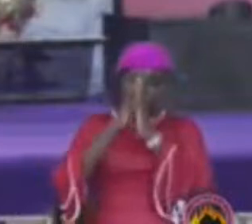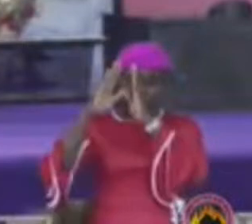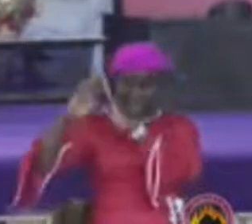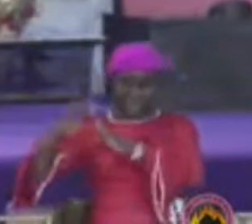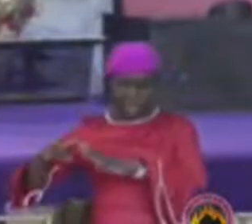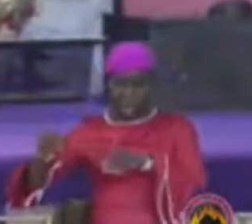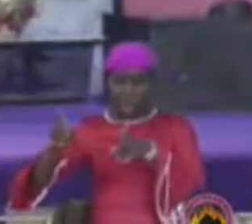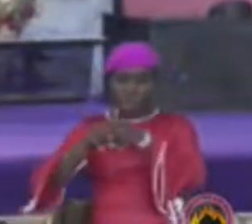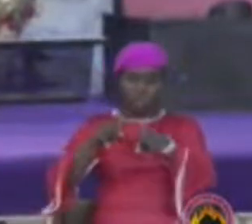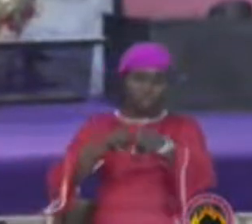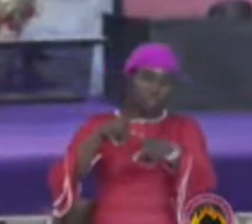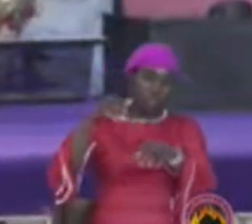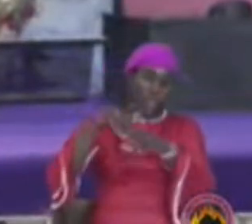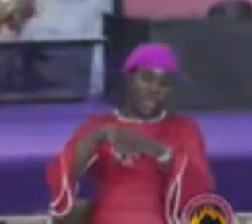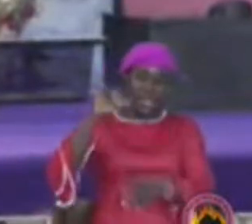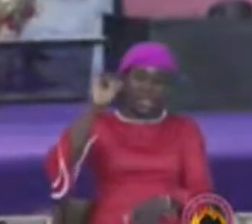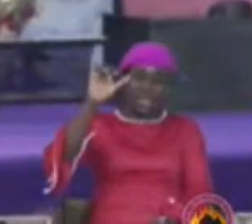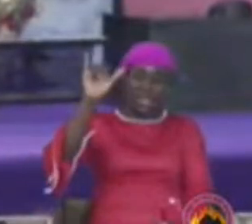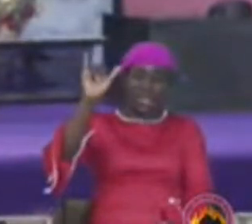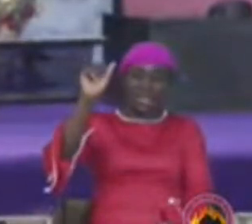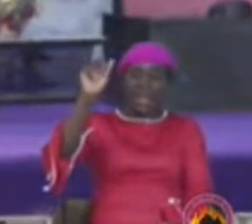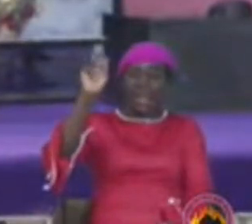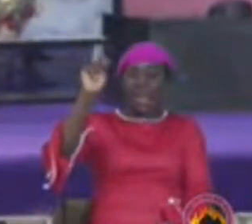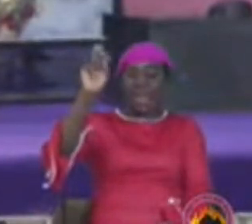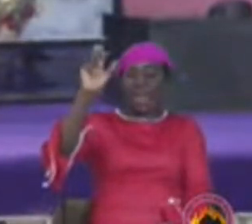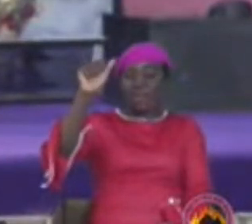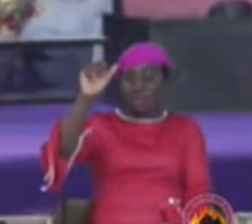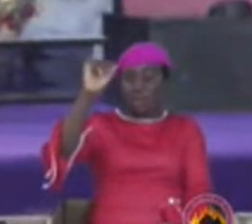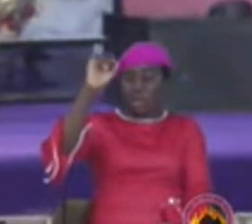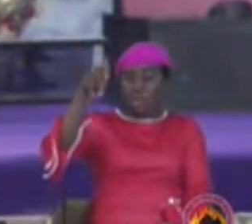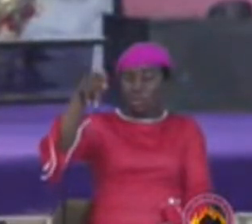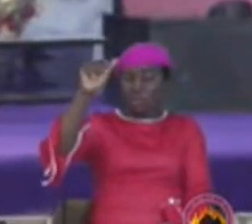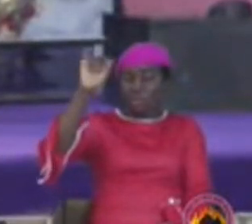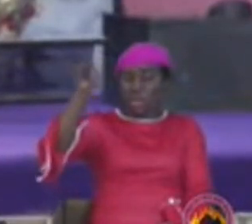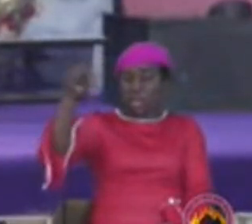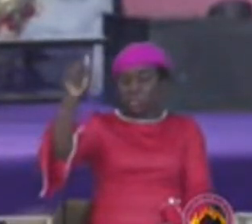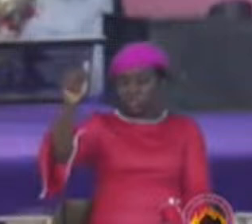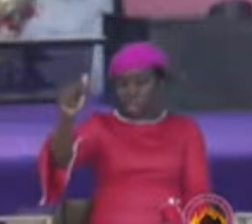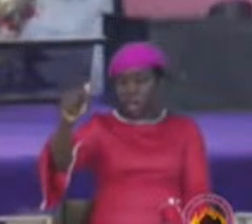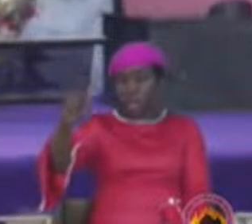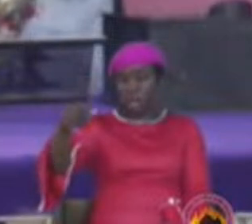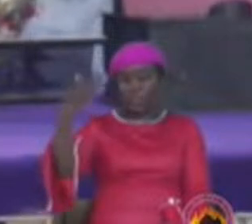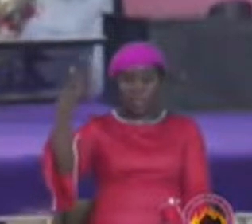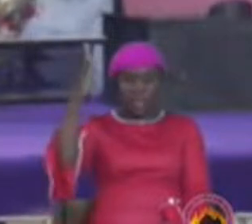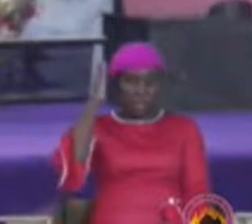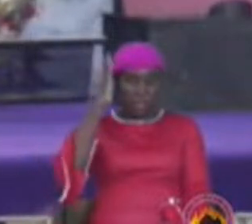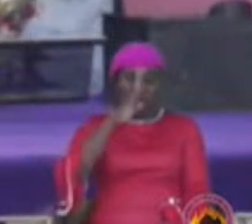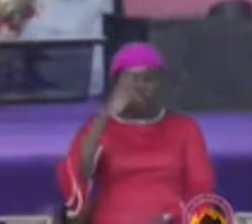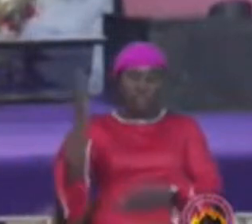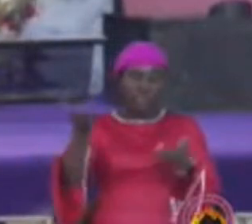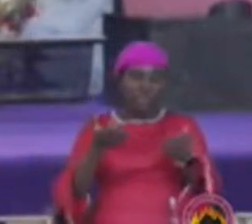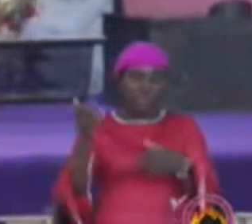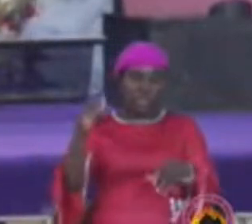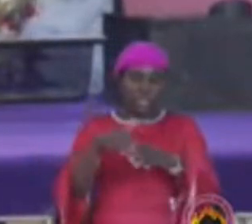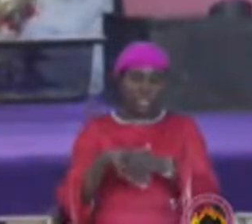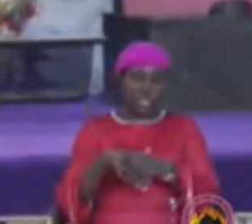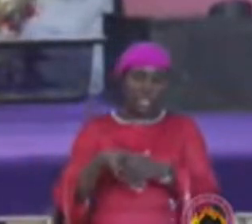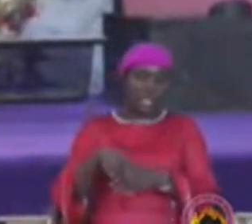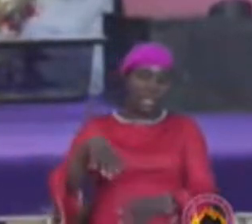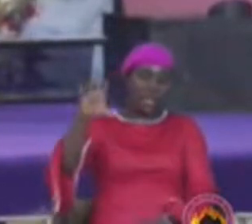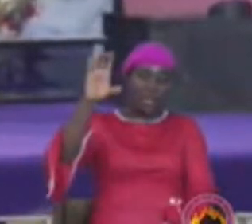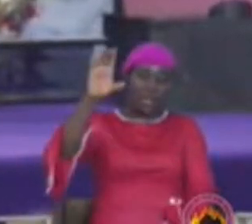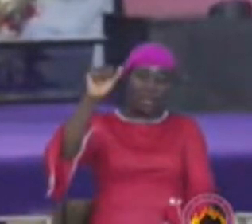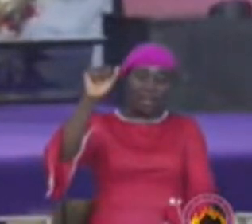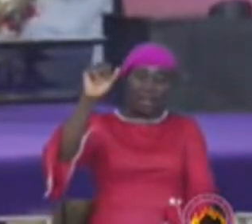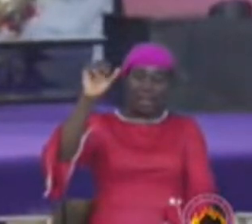BRT Terminal. Castle region stroke Abule Egba under bridge. Then we have Ikotun,